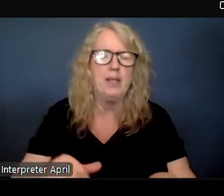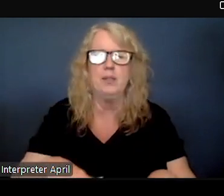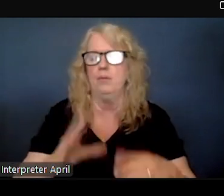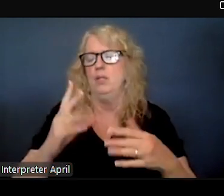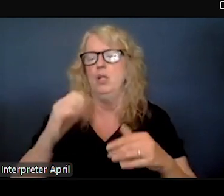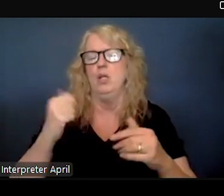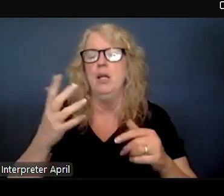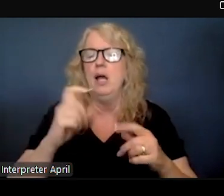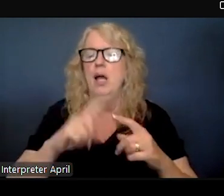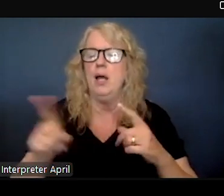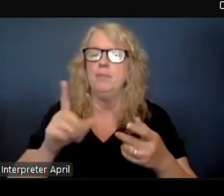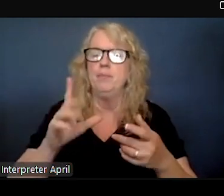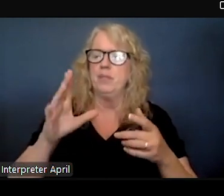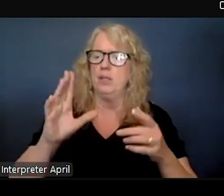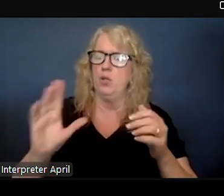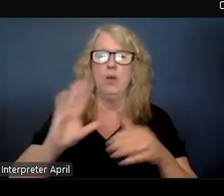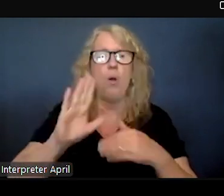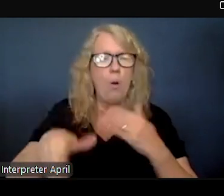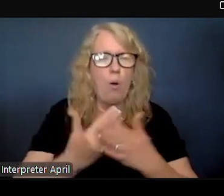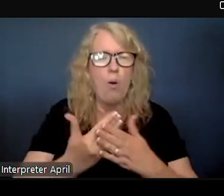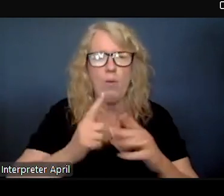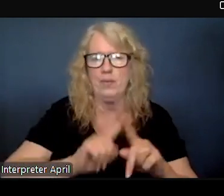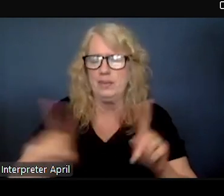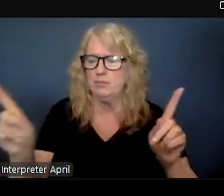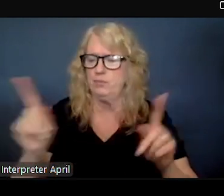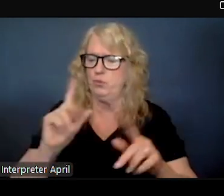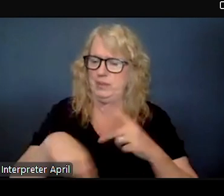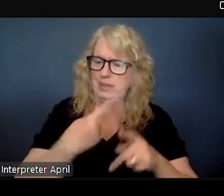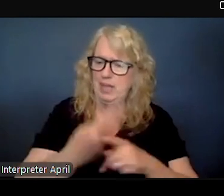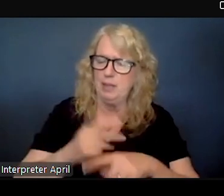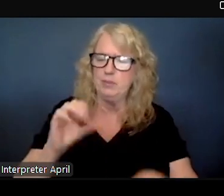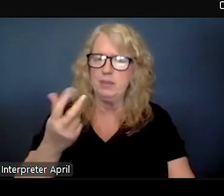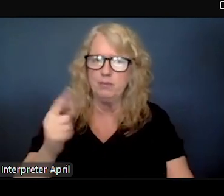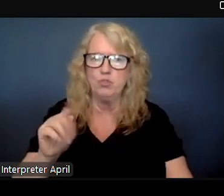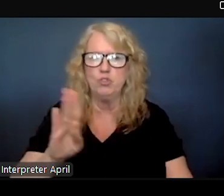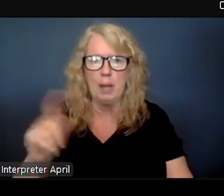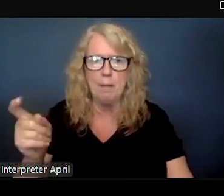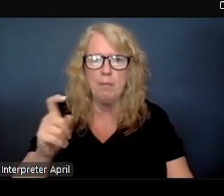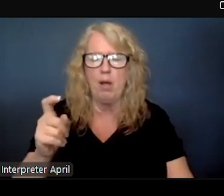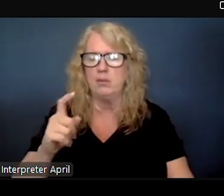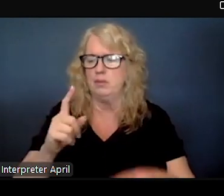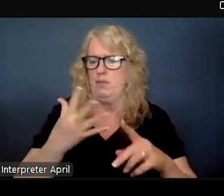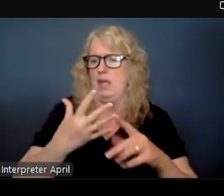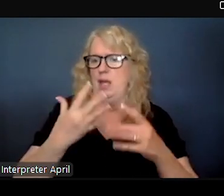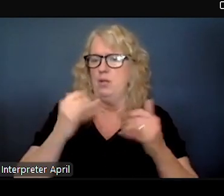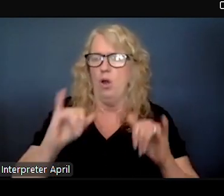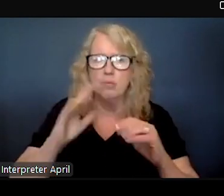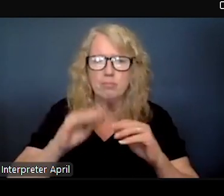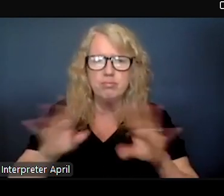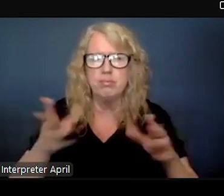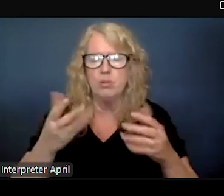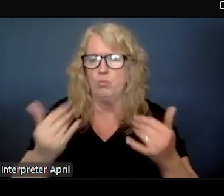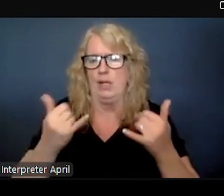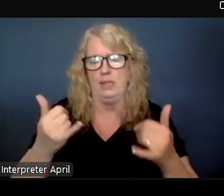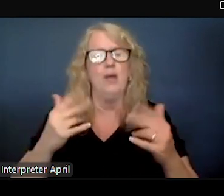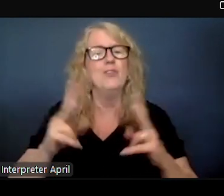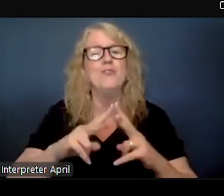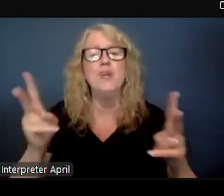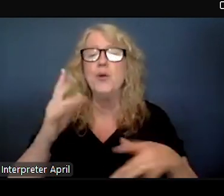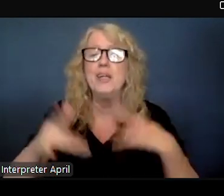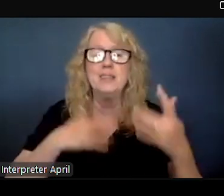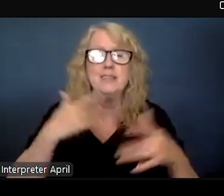reviews, qualitative reviews of all the different types of chatbots and conversational agents that are coming out right now. Again, this is very